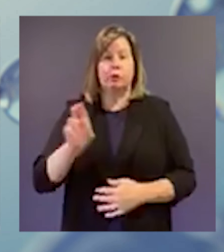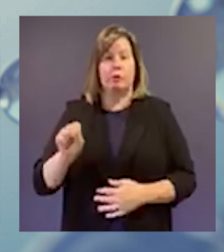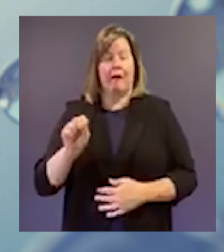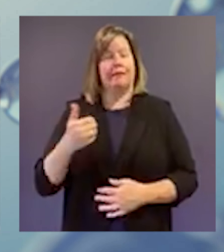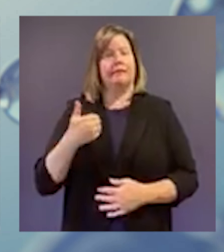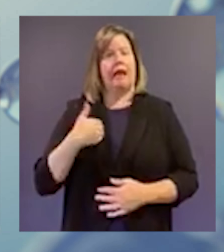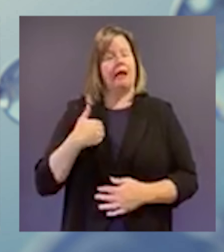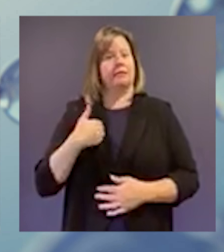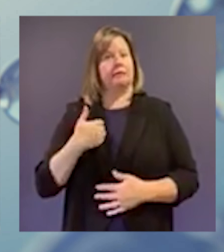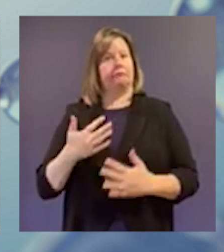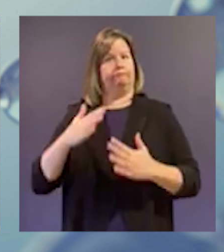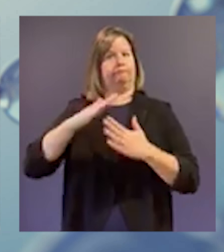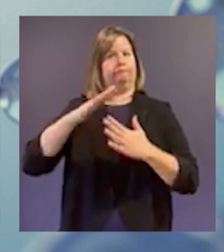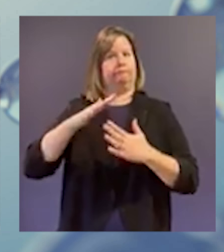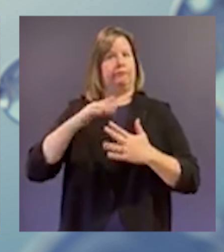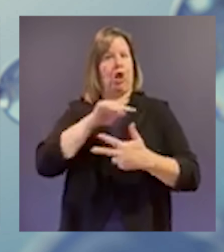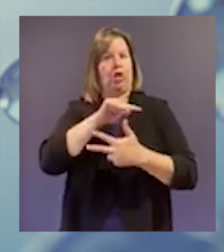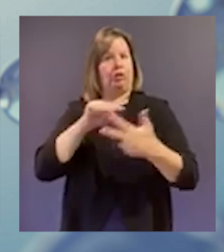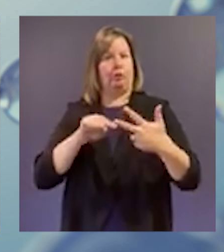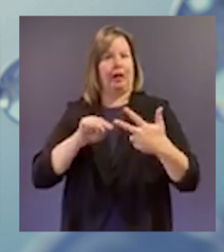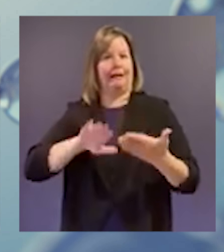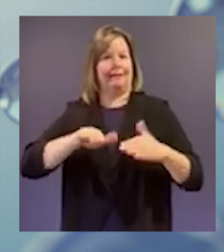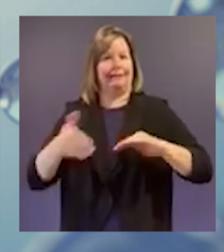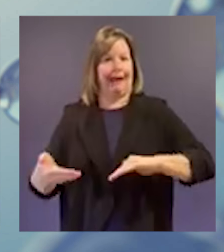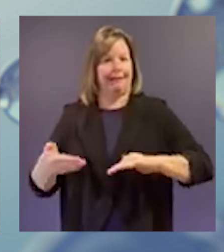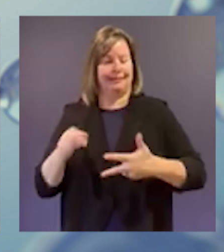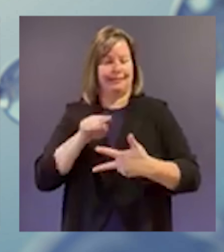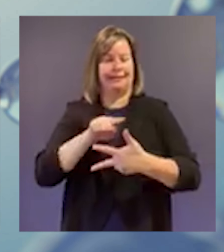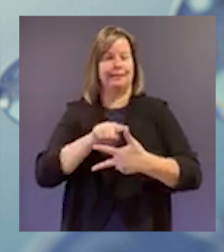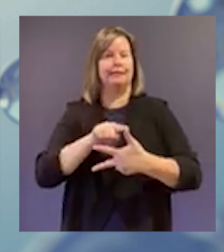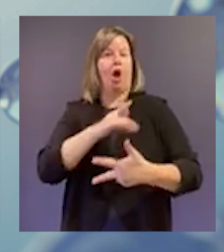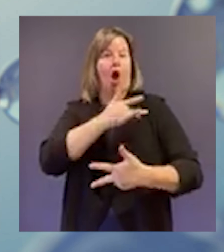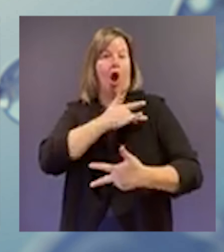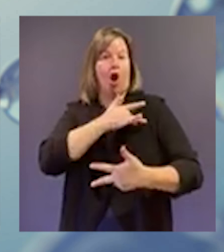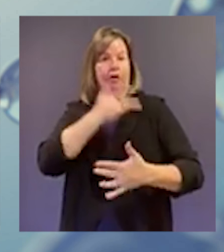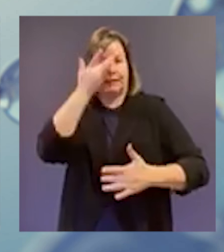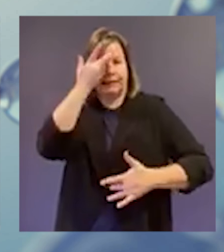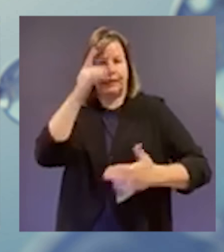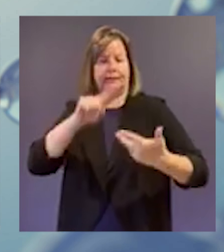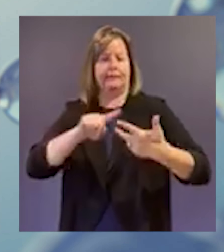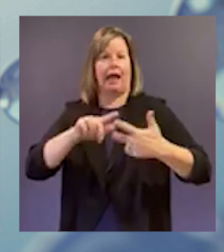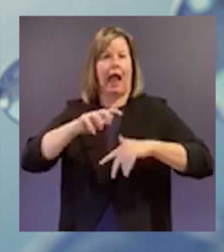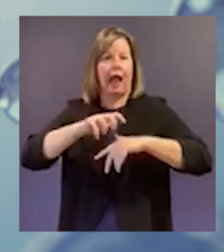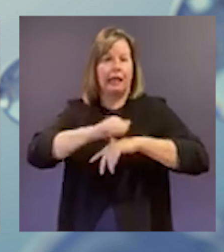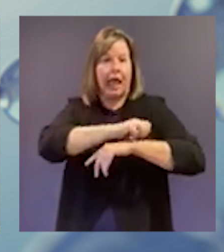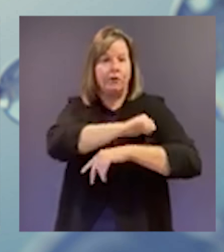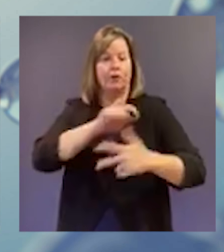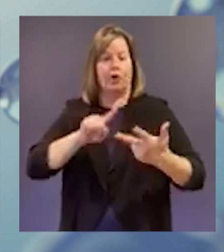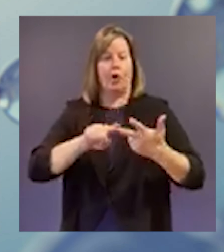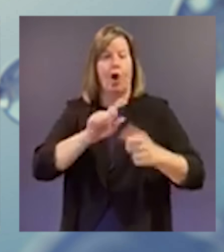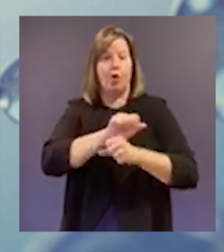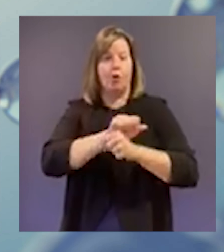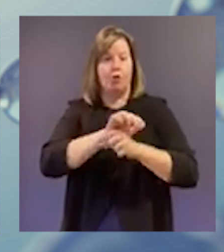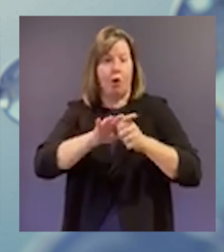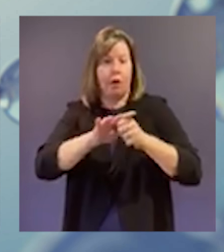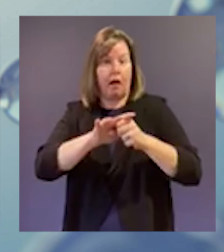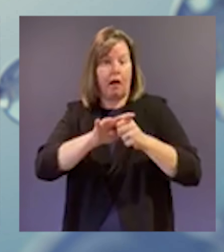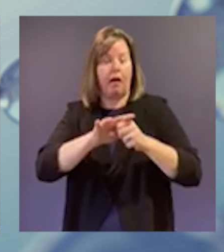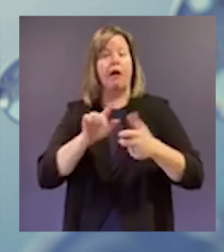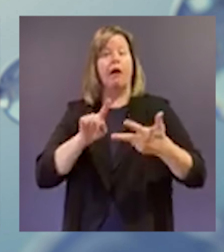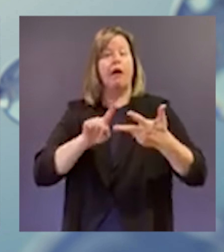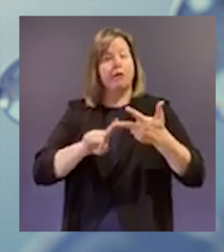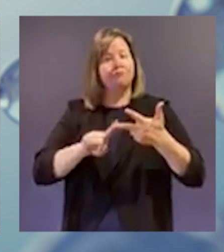day. But unlike the other 2, cancer and heart disease, coronavirus is contagious, and it could get a lot worse